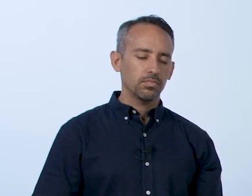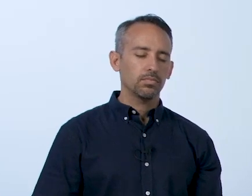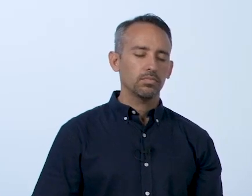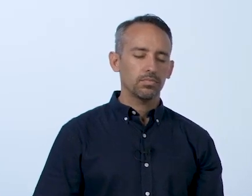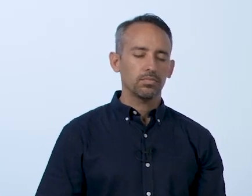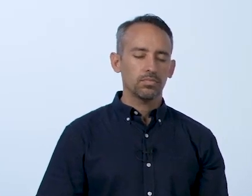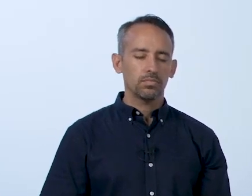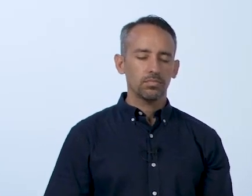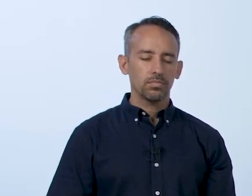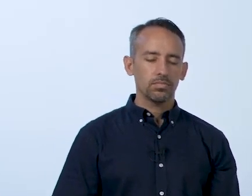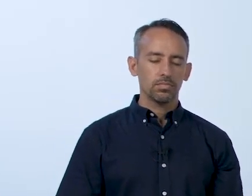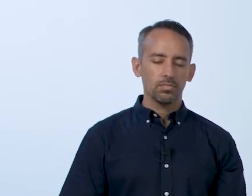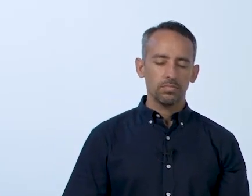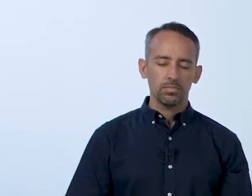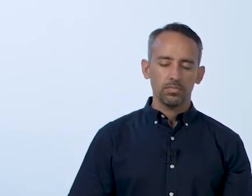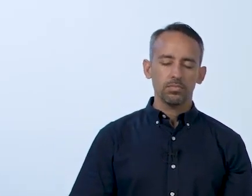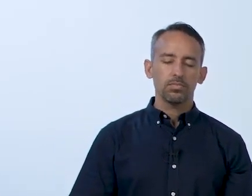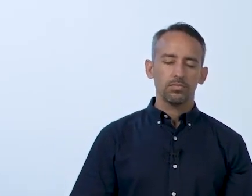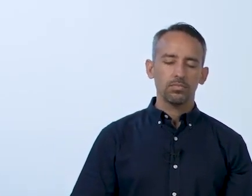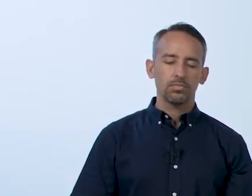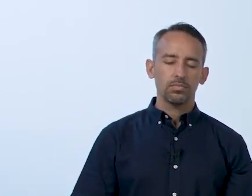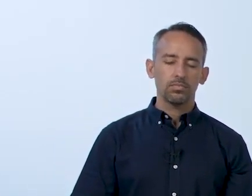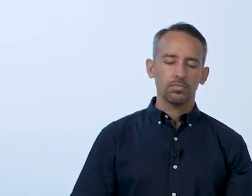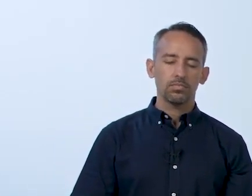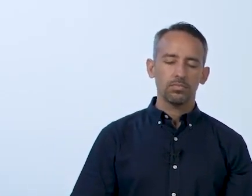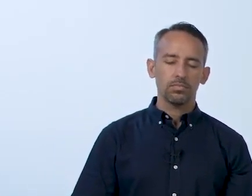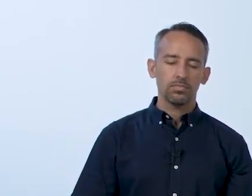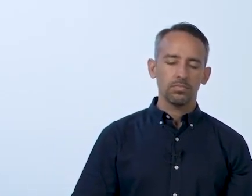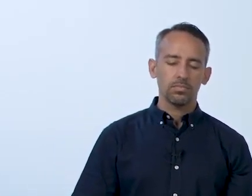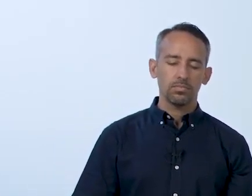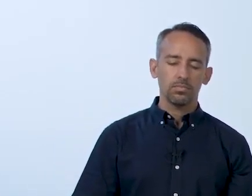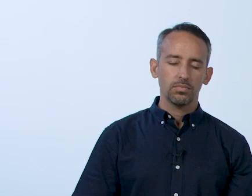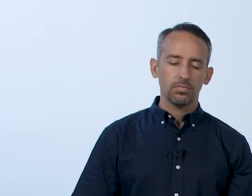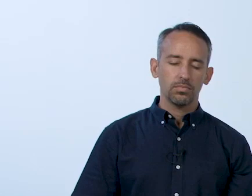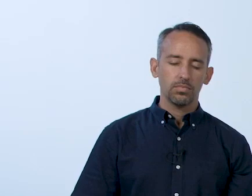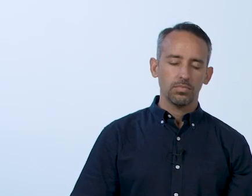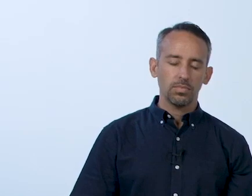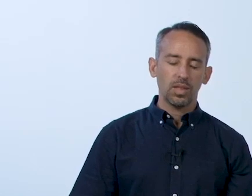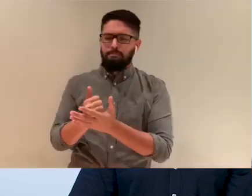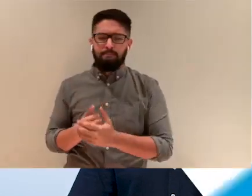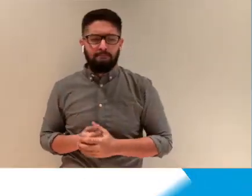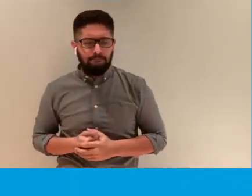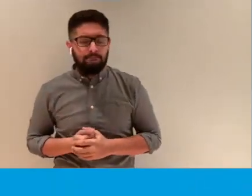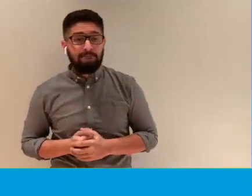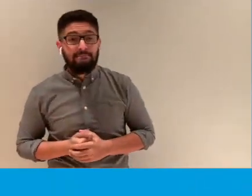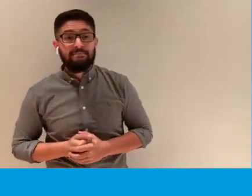this virus, protect us from the spread of it. We pray this in your precious name. Amen.